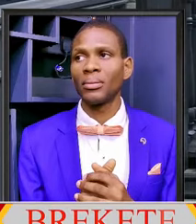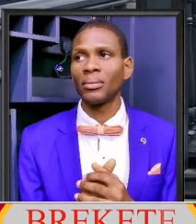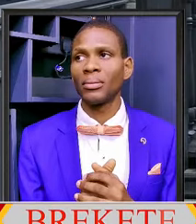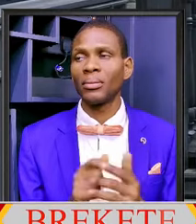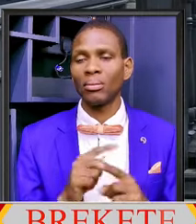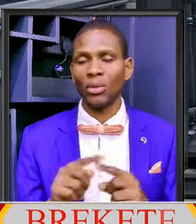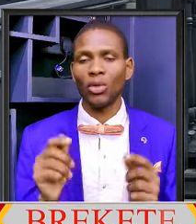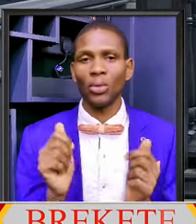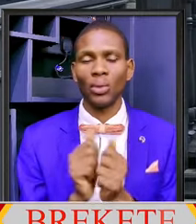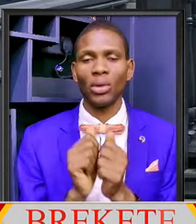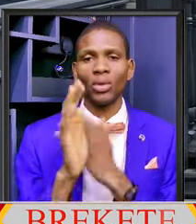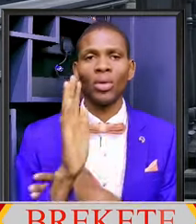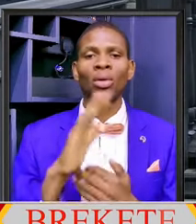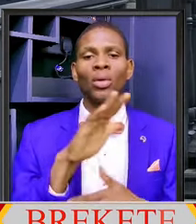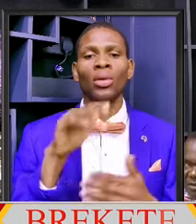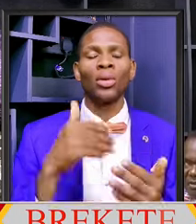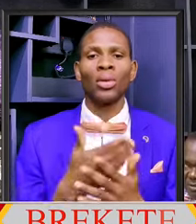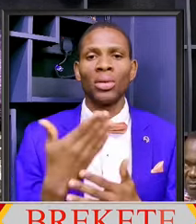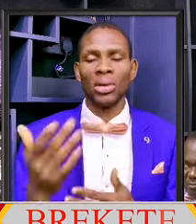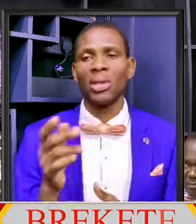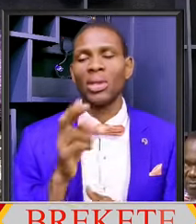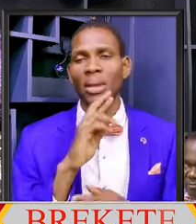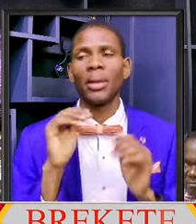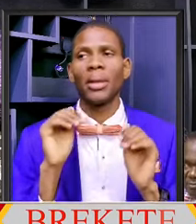But with God, all things are possible.